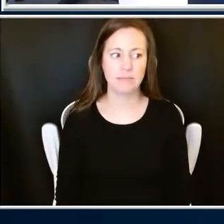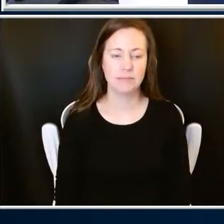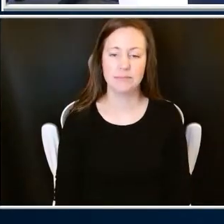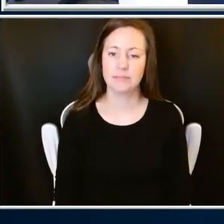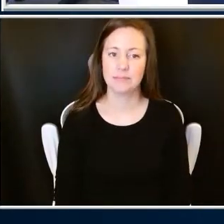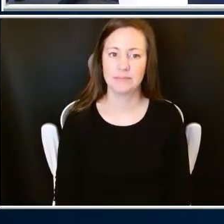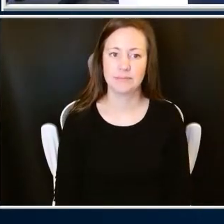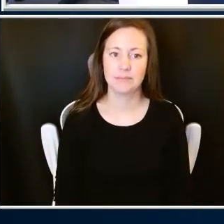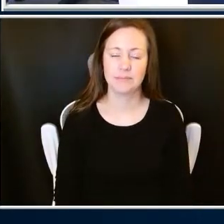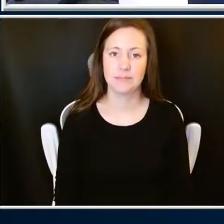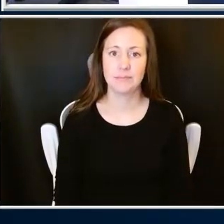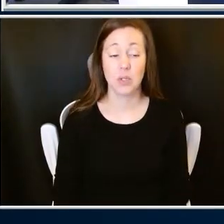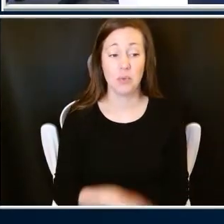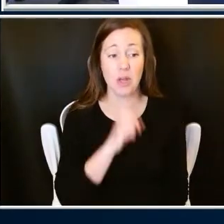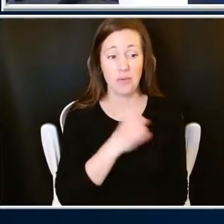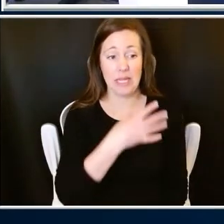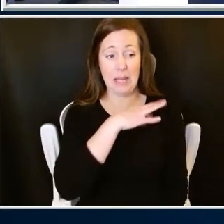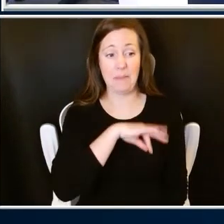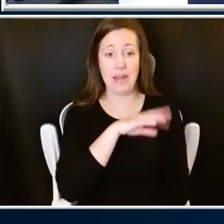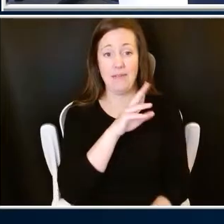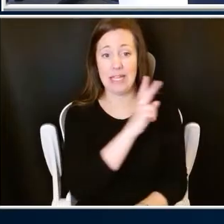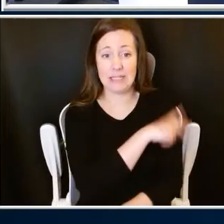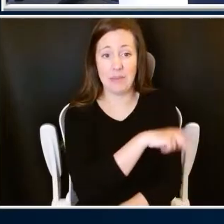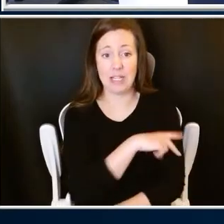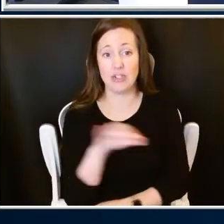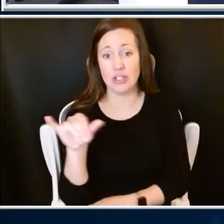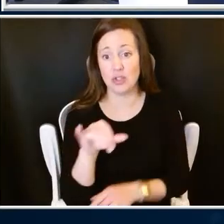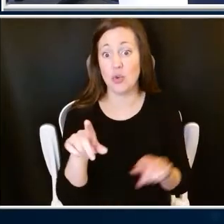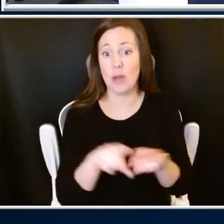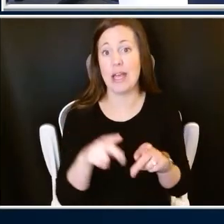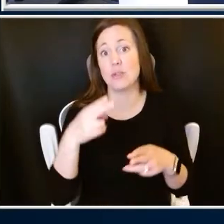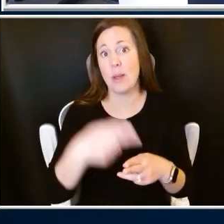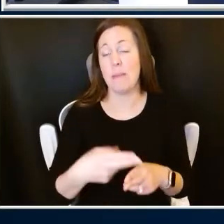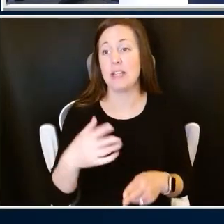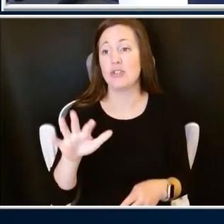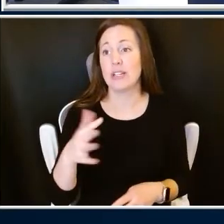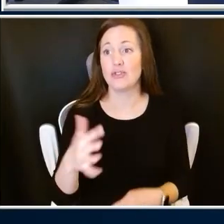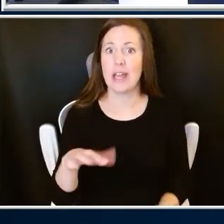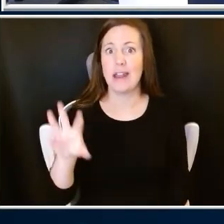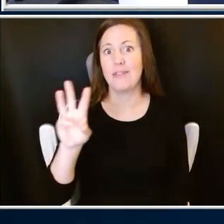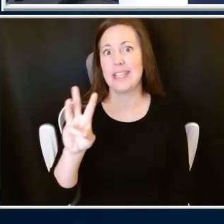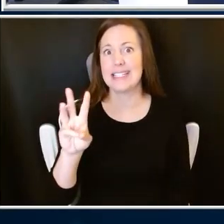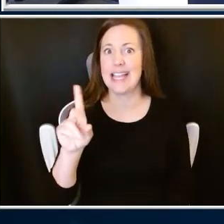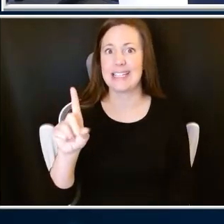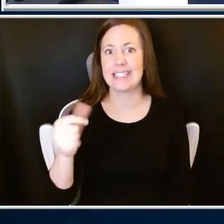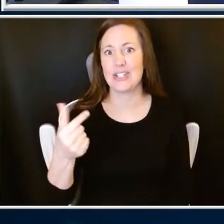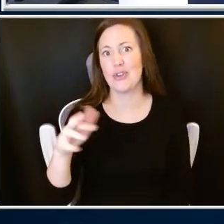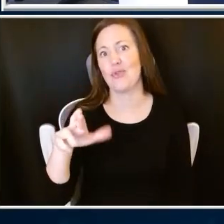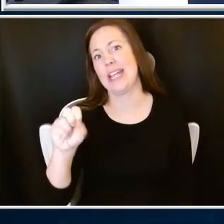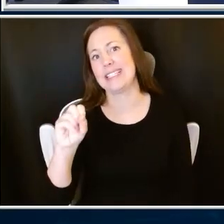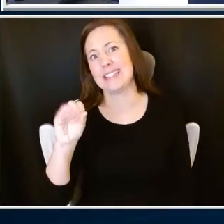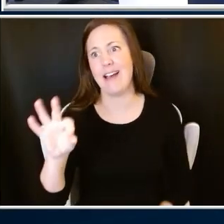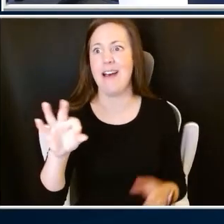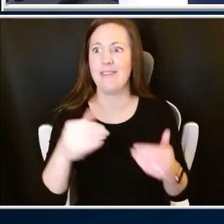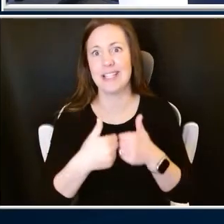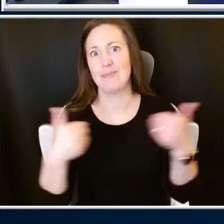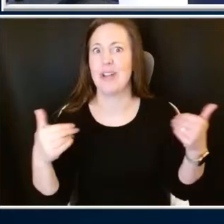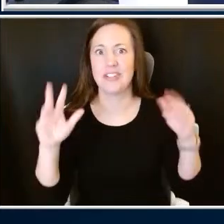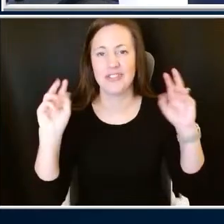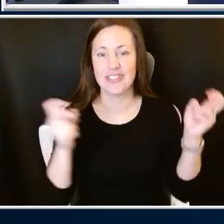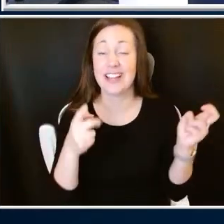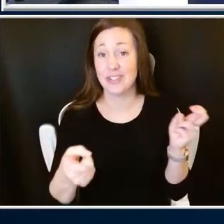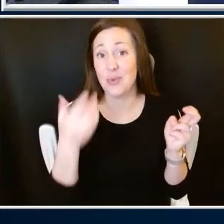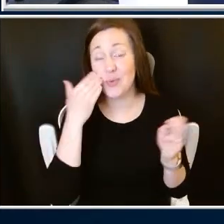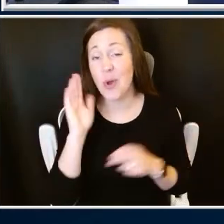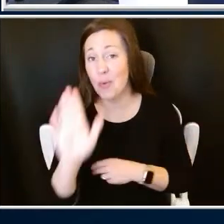and it really benefits patients. And as we mentioned, kind of a 6 degrees of separation, because you happen to know her oncologist and